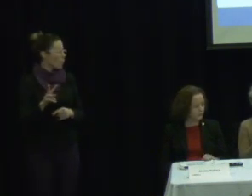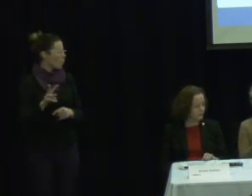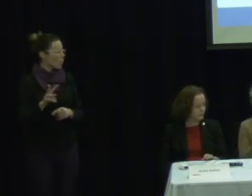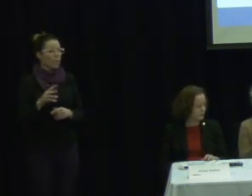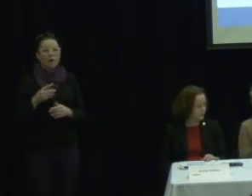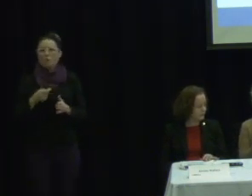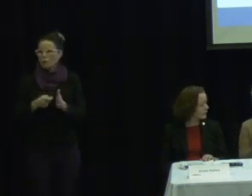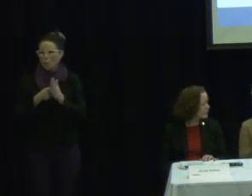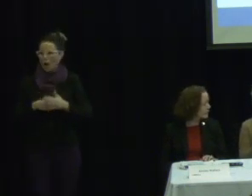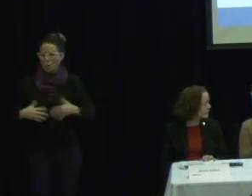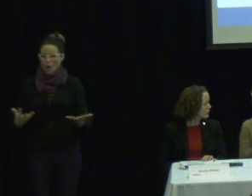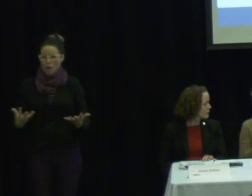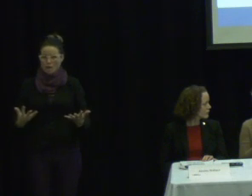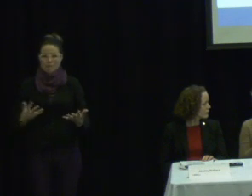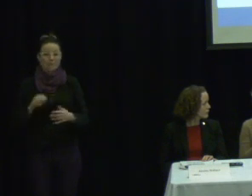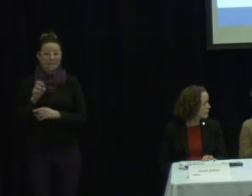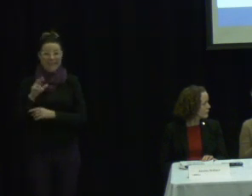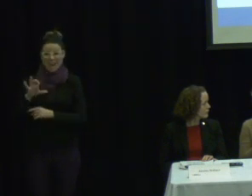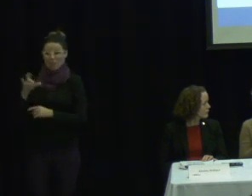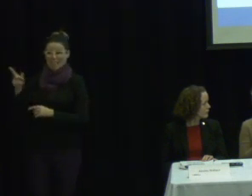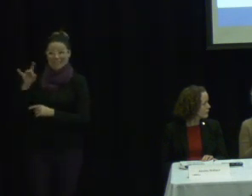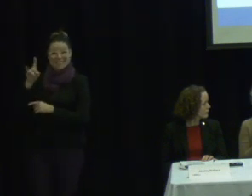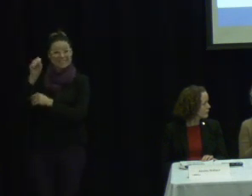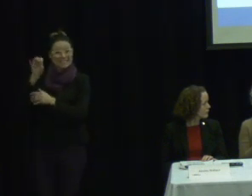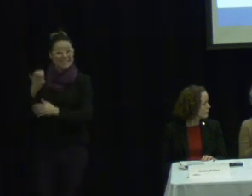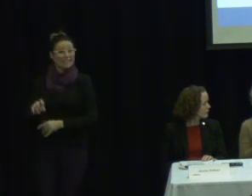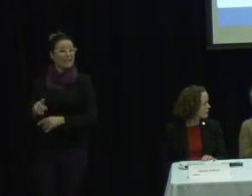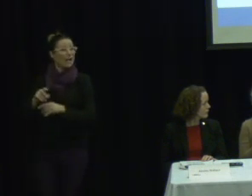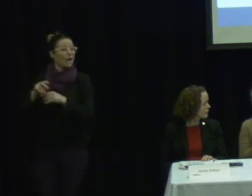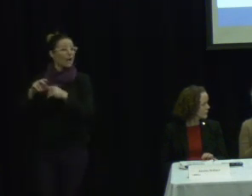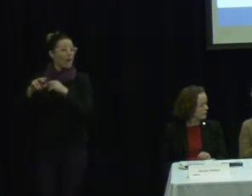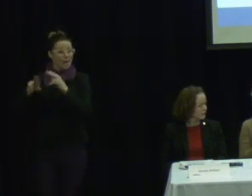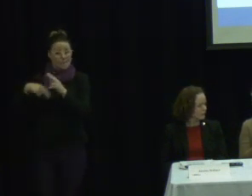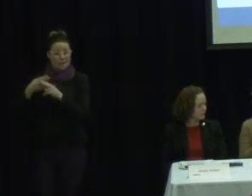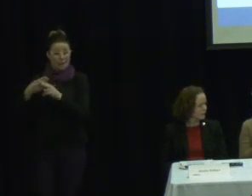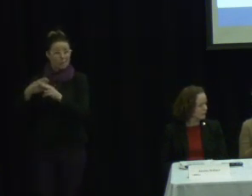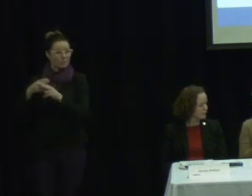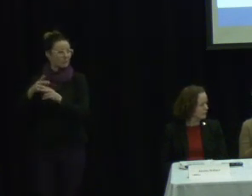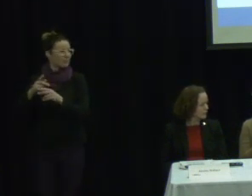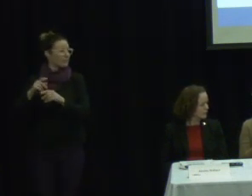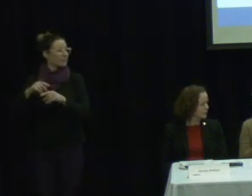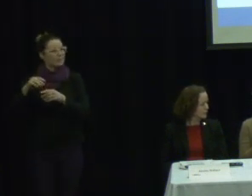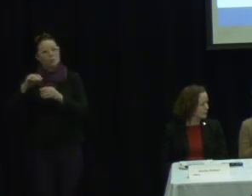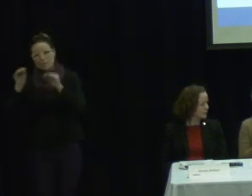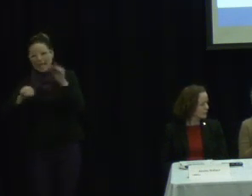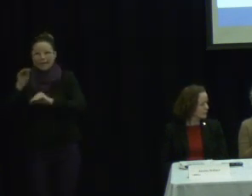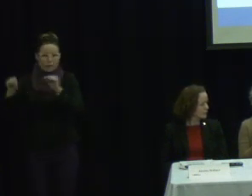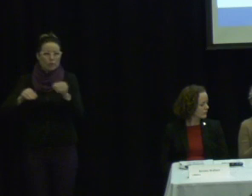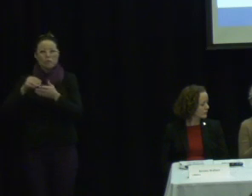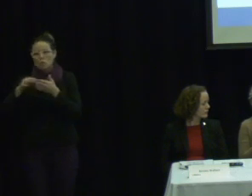the 2019 incoming class, and this is full-time students only,